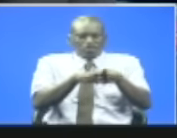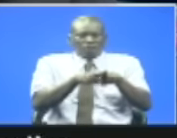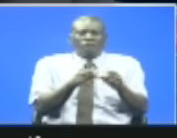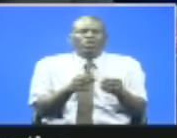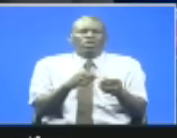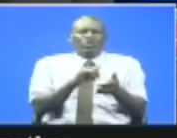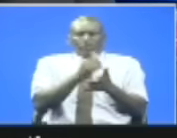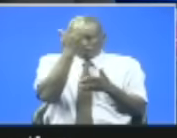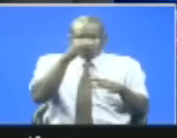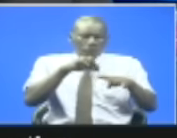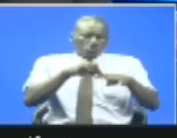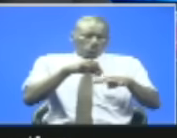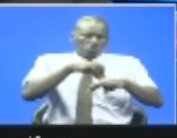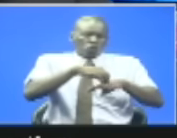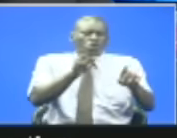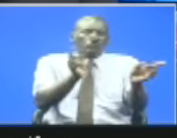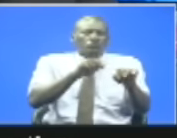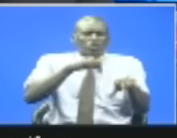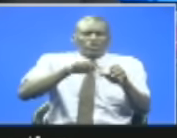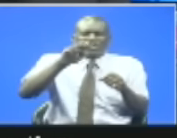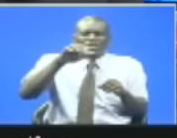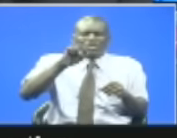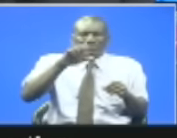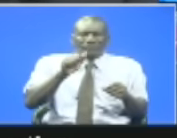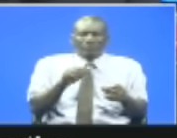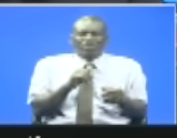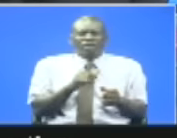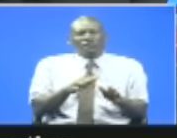That's why Sonko is not in NASA.